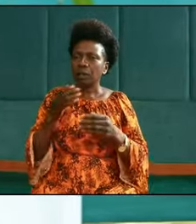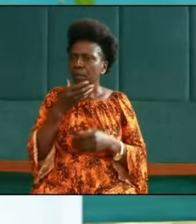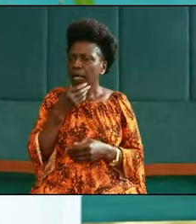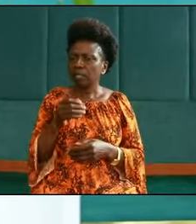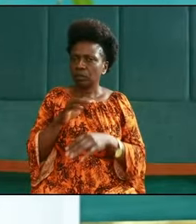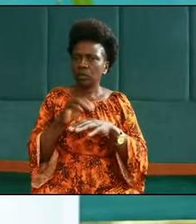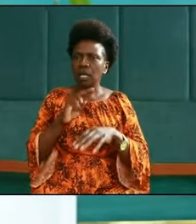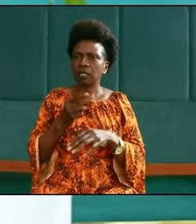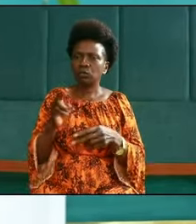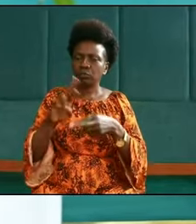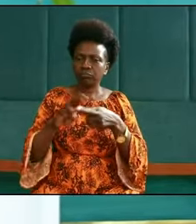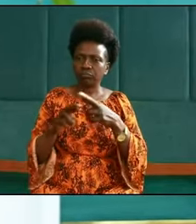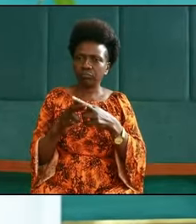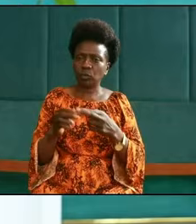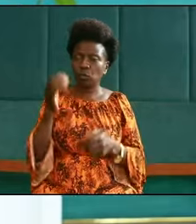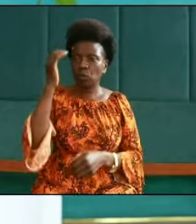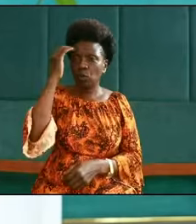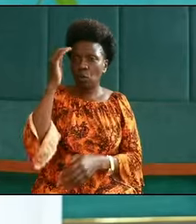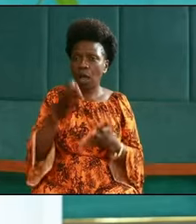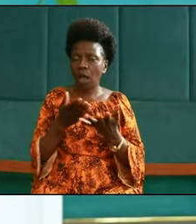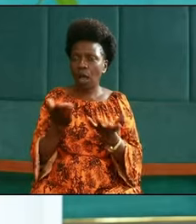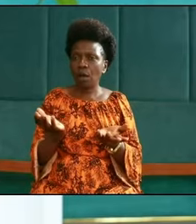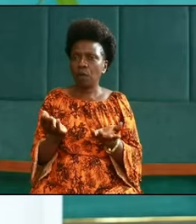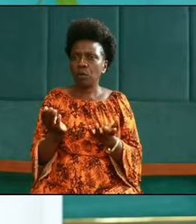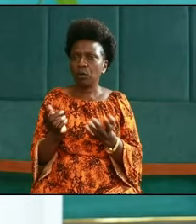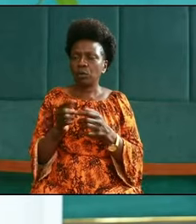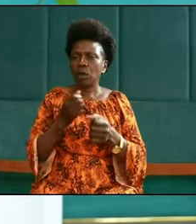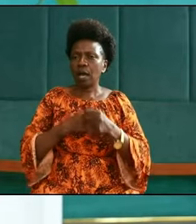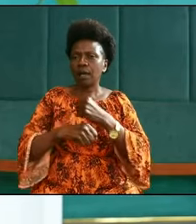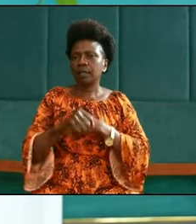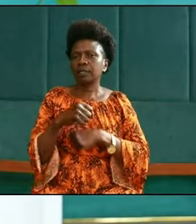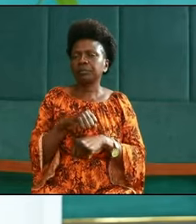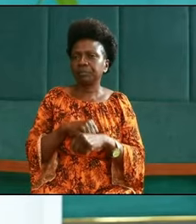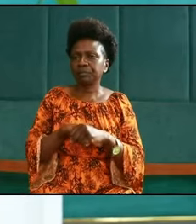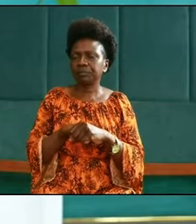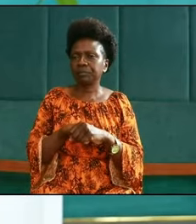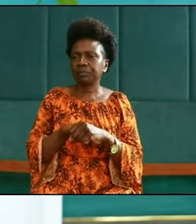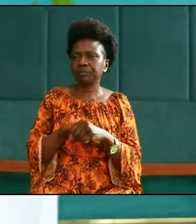to relate well, to know how to act.